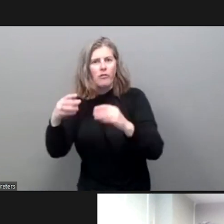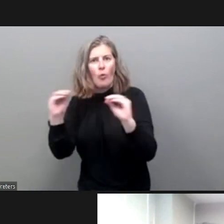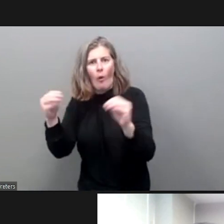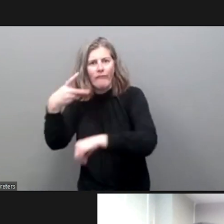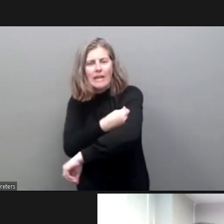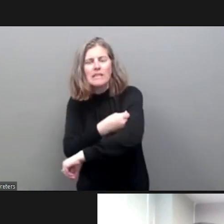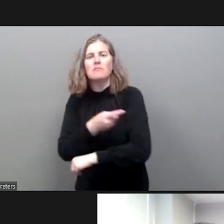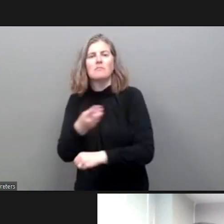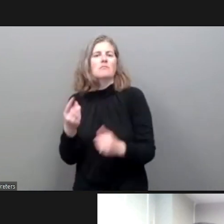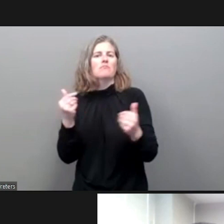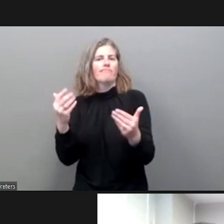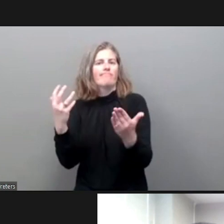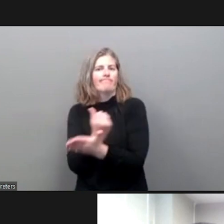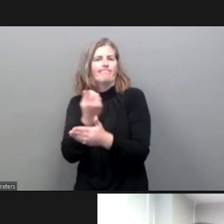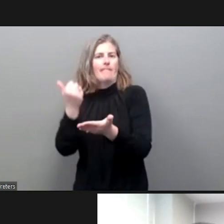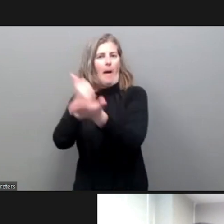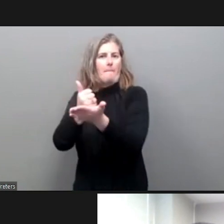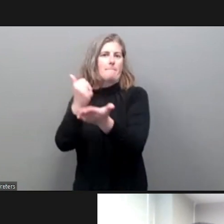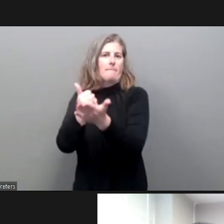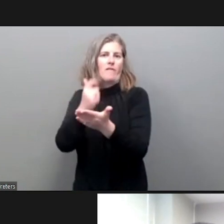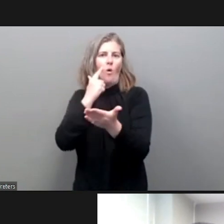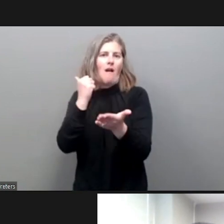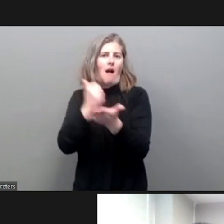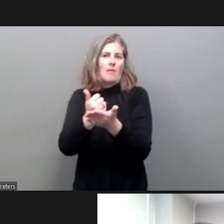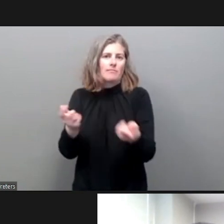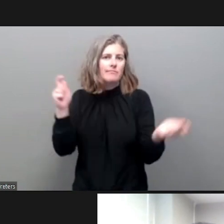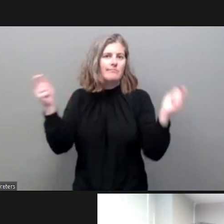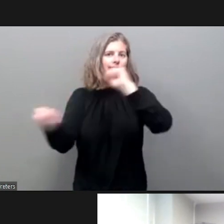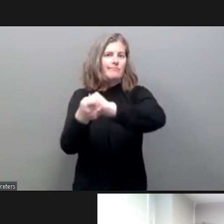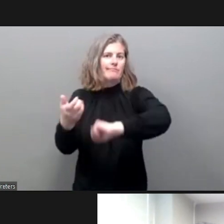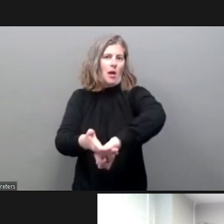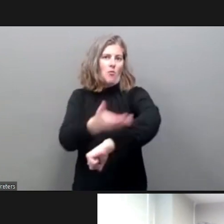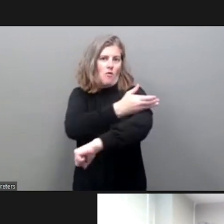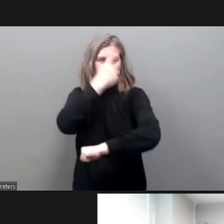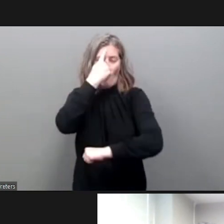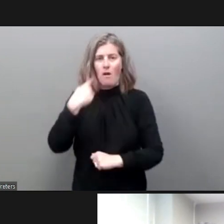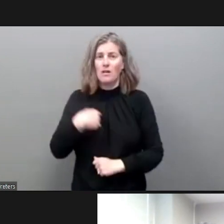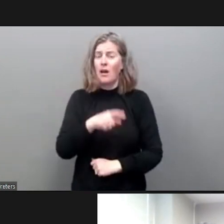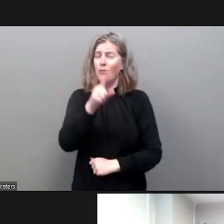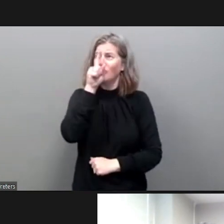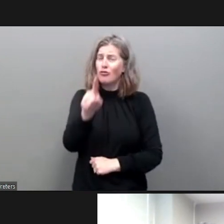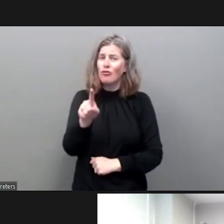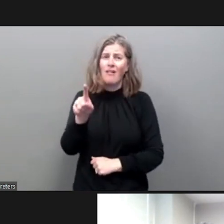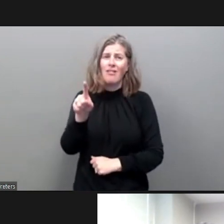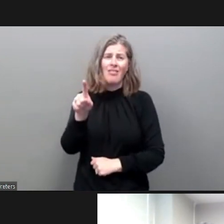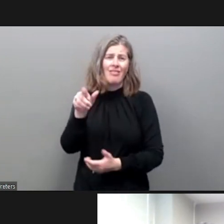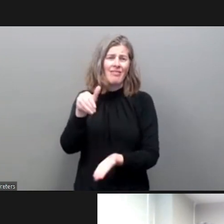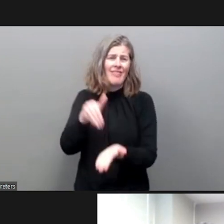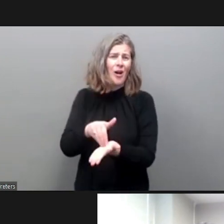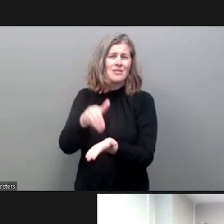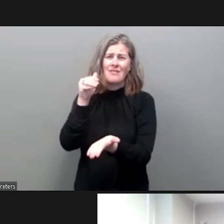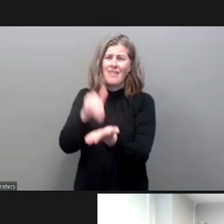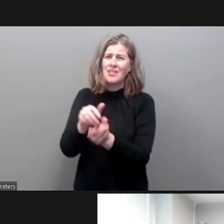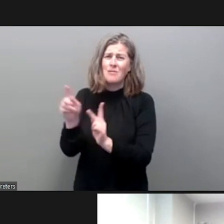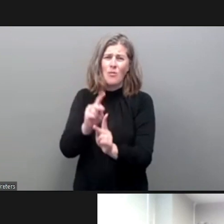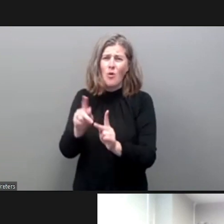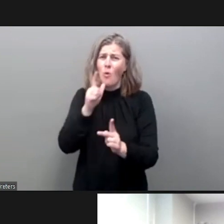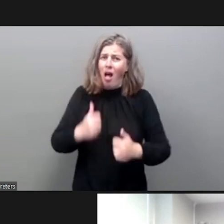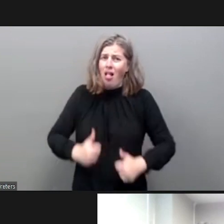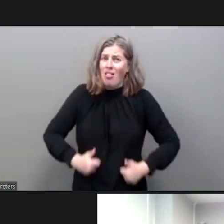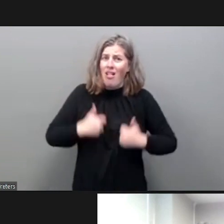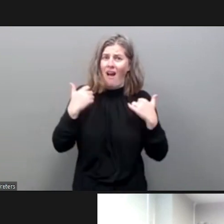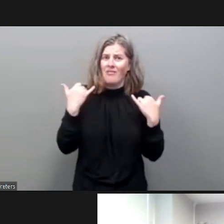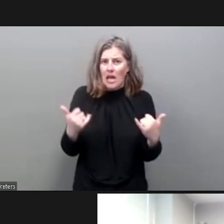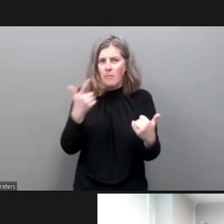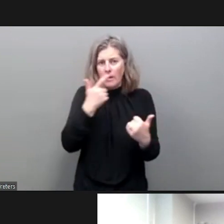to be vaccinated in turning the tide. And I'm sure there's thousands and thousands of people who are alive today because